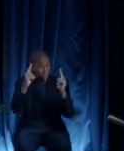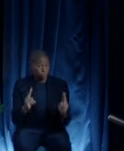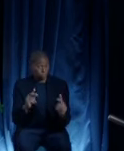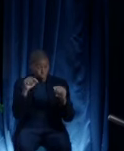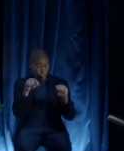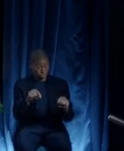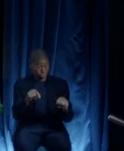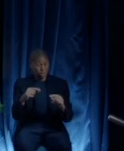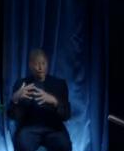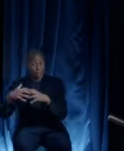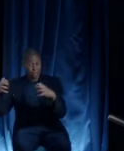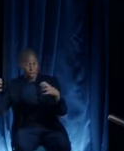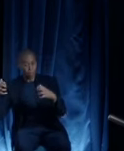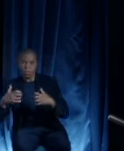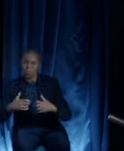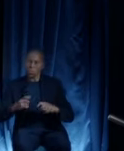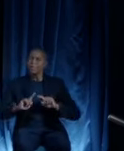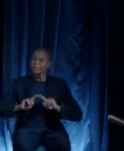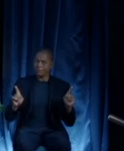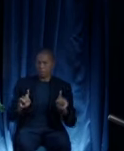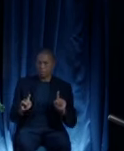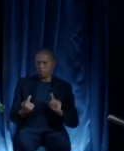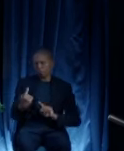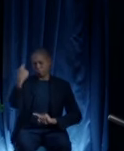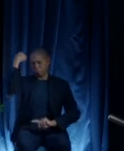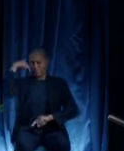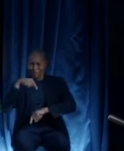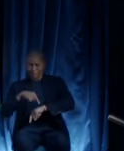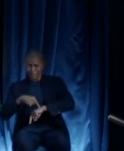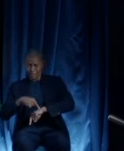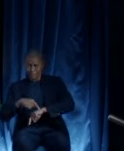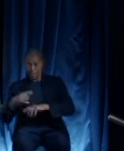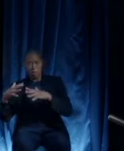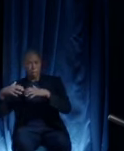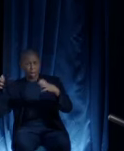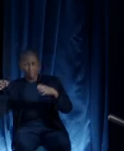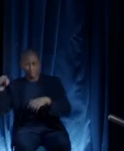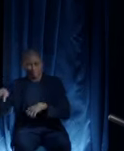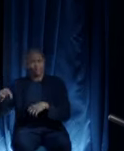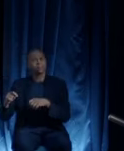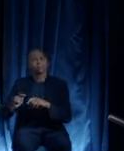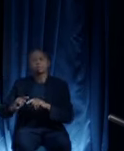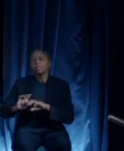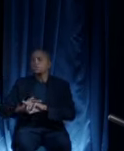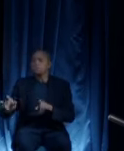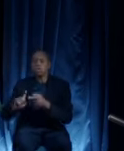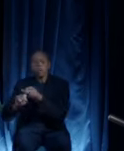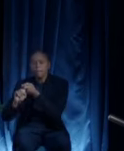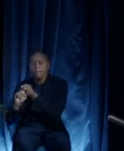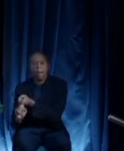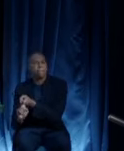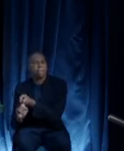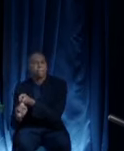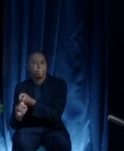world, Parliament then is an event. Right. It's not a permanent,